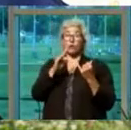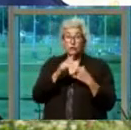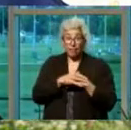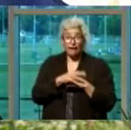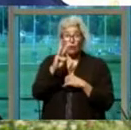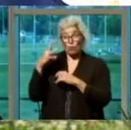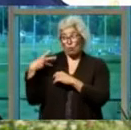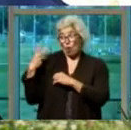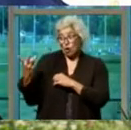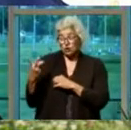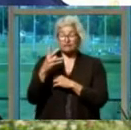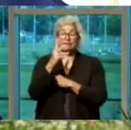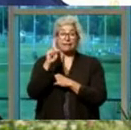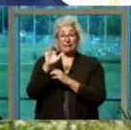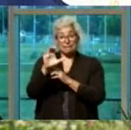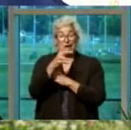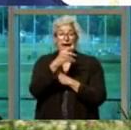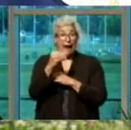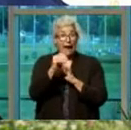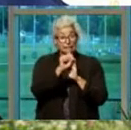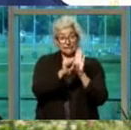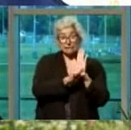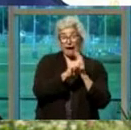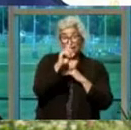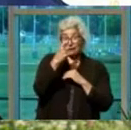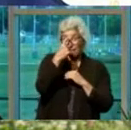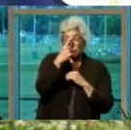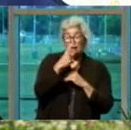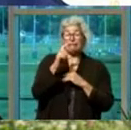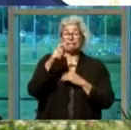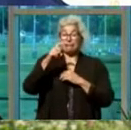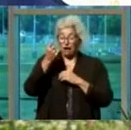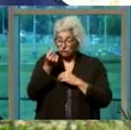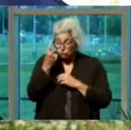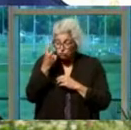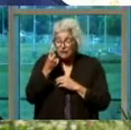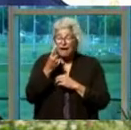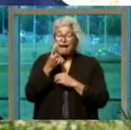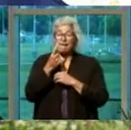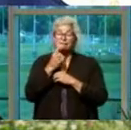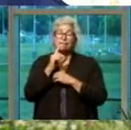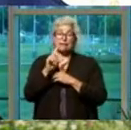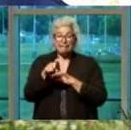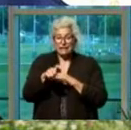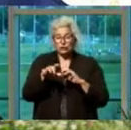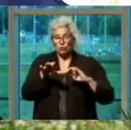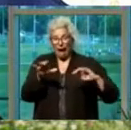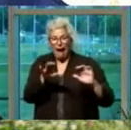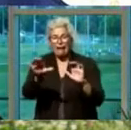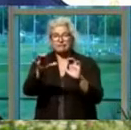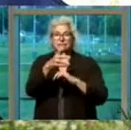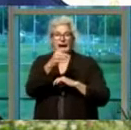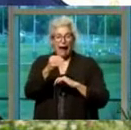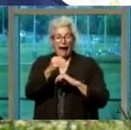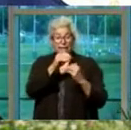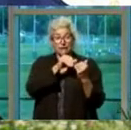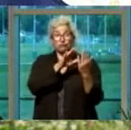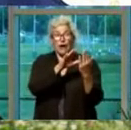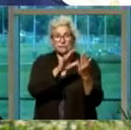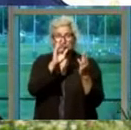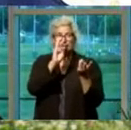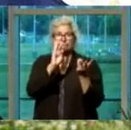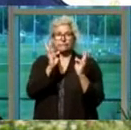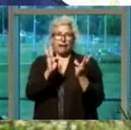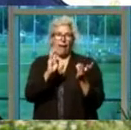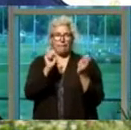D.C., and in state capitals understand the need to act and address climate change. Congress is now considering a